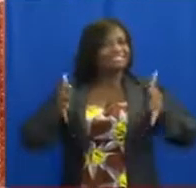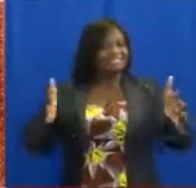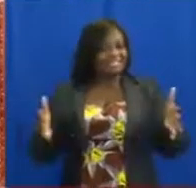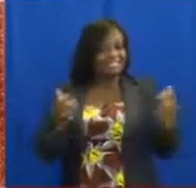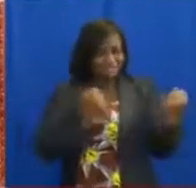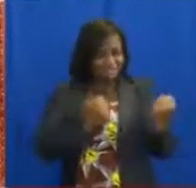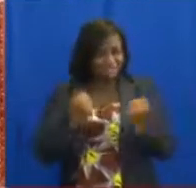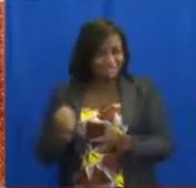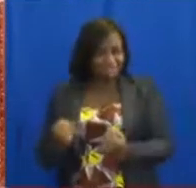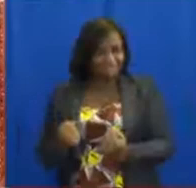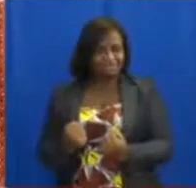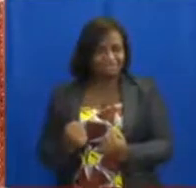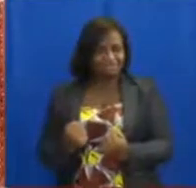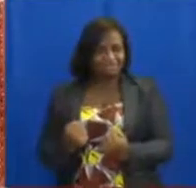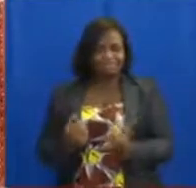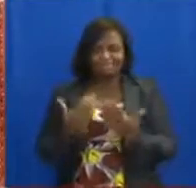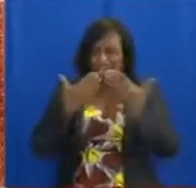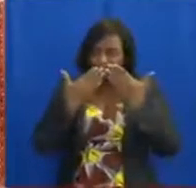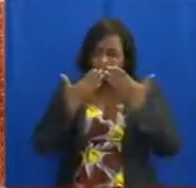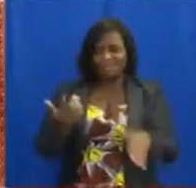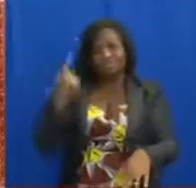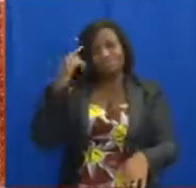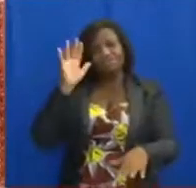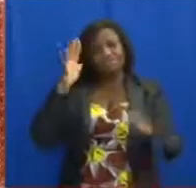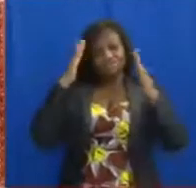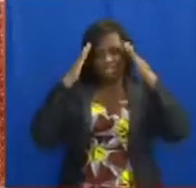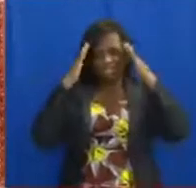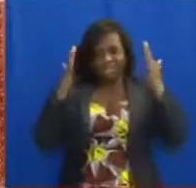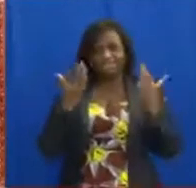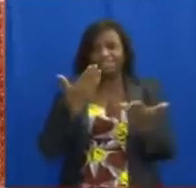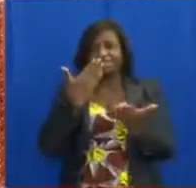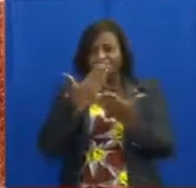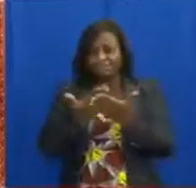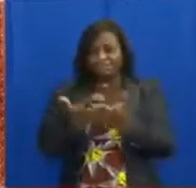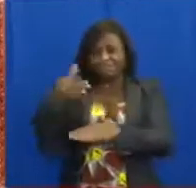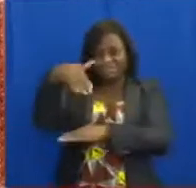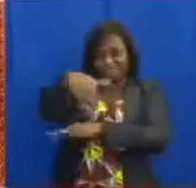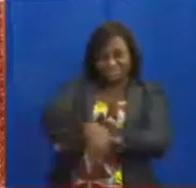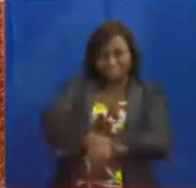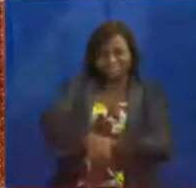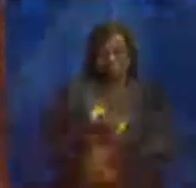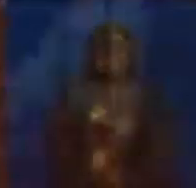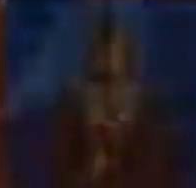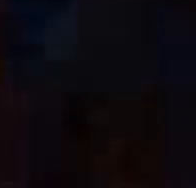and strong. I thank you for your attention and have a good night.